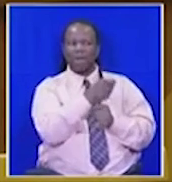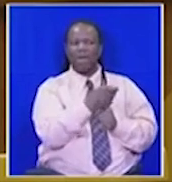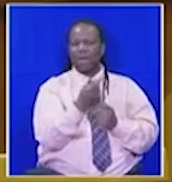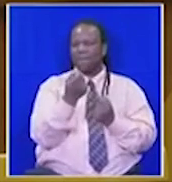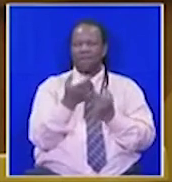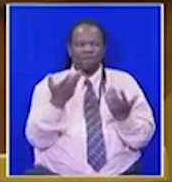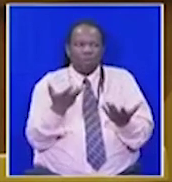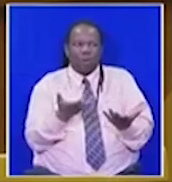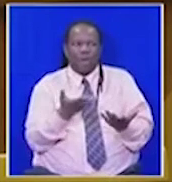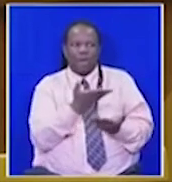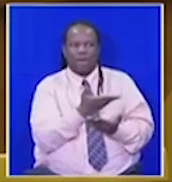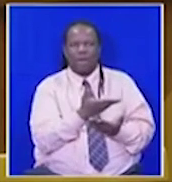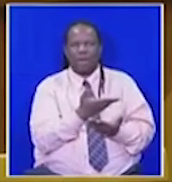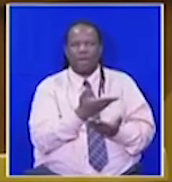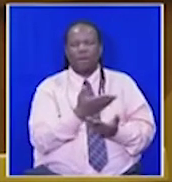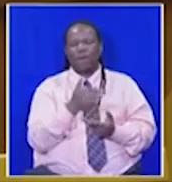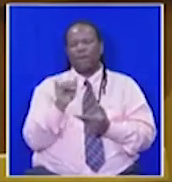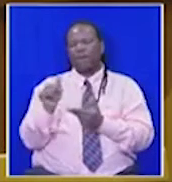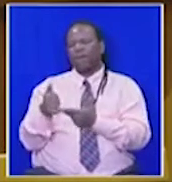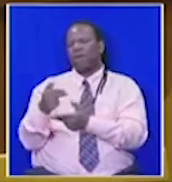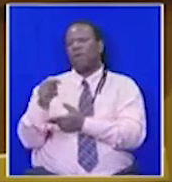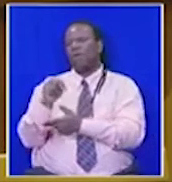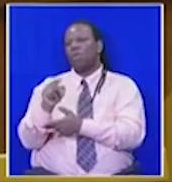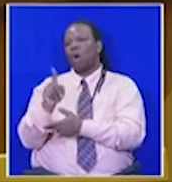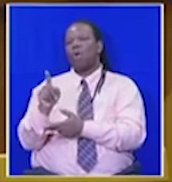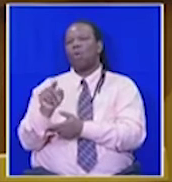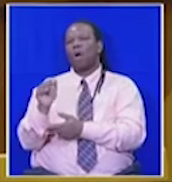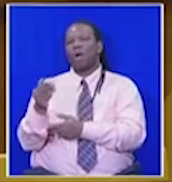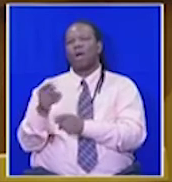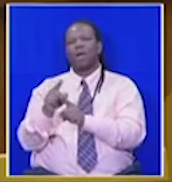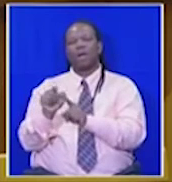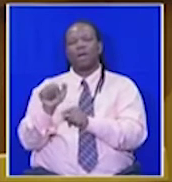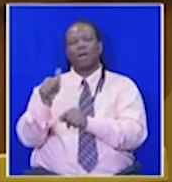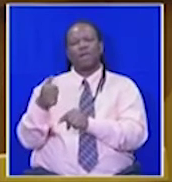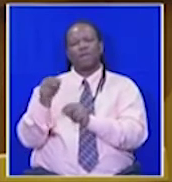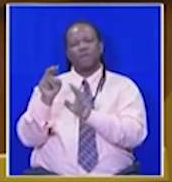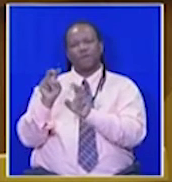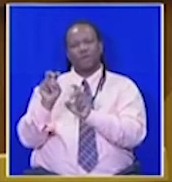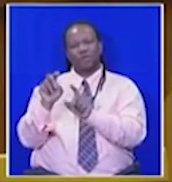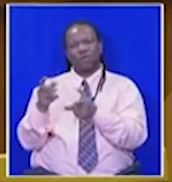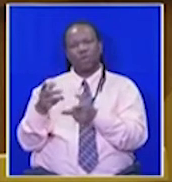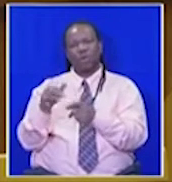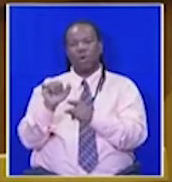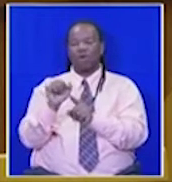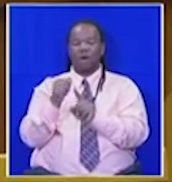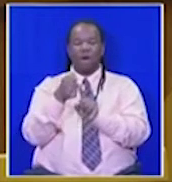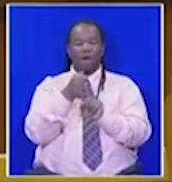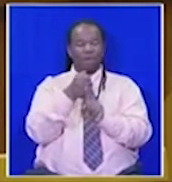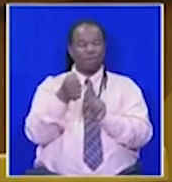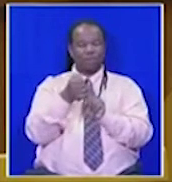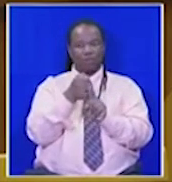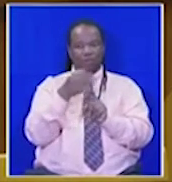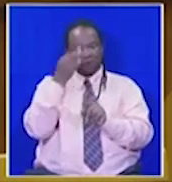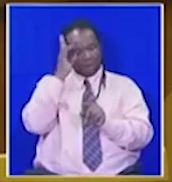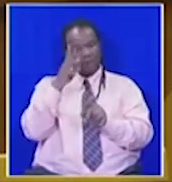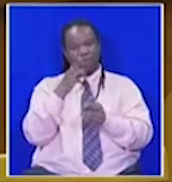to come from. Honourable Kwankwa, I think you should pursue any matter in relating to the abuse of state resources, and I'm sure